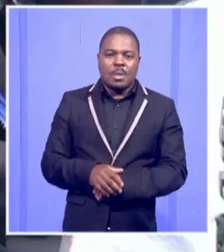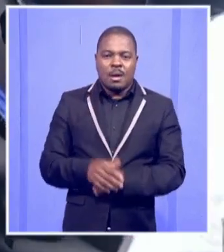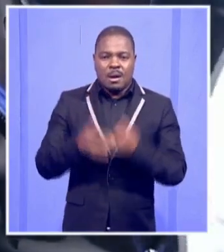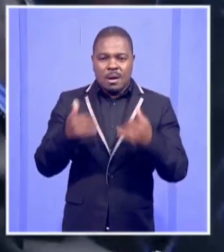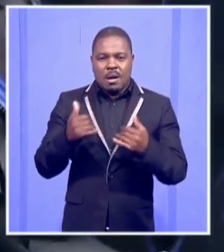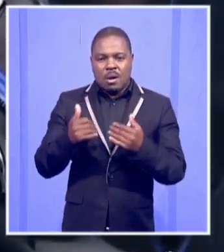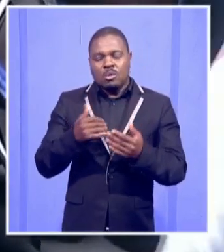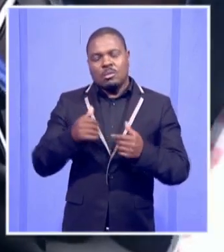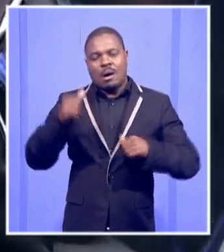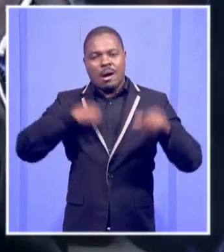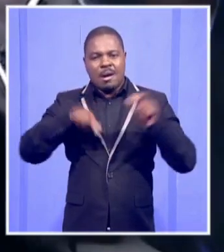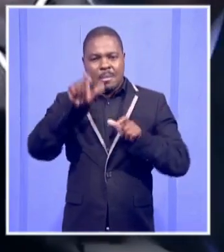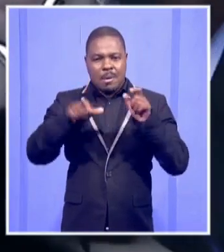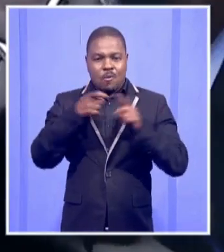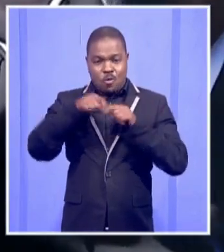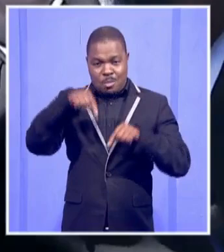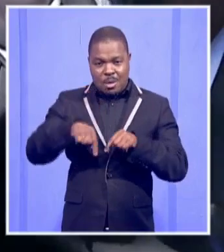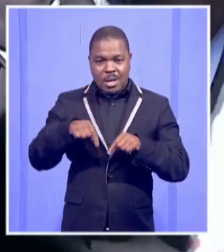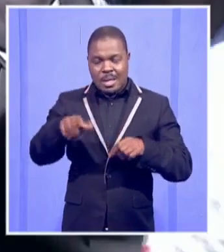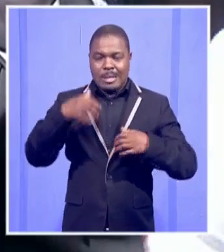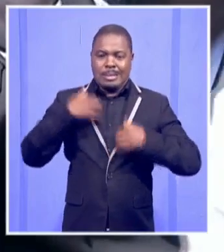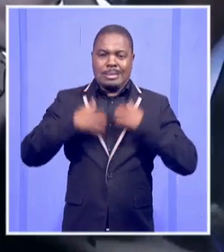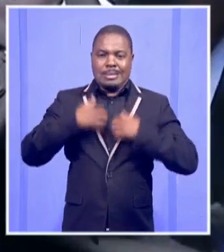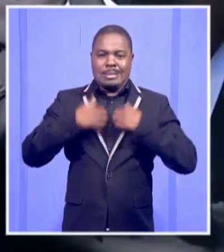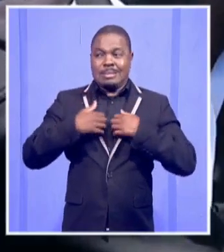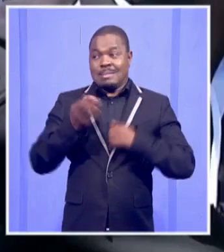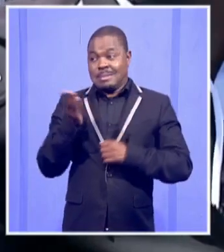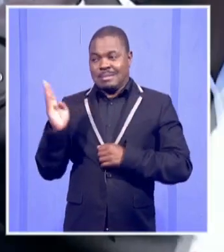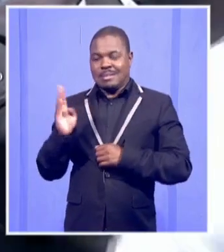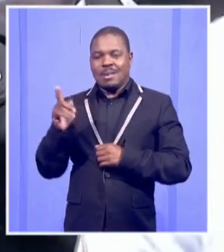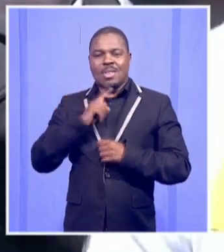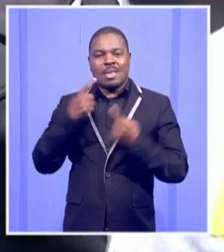of artists, local artists, who are very excited actually to